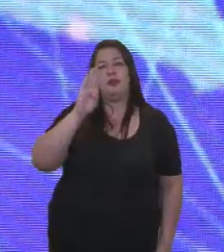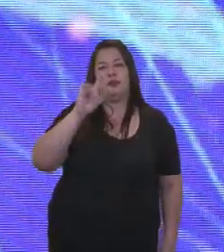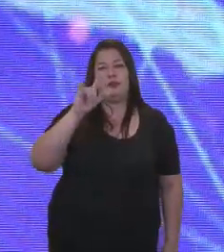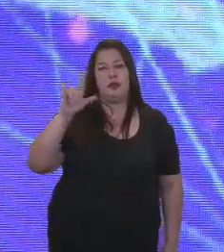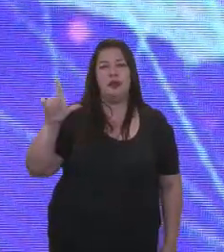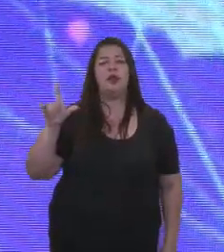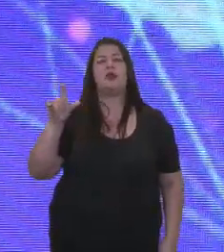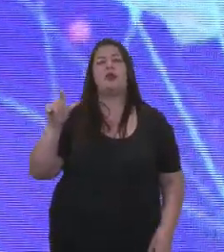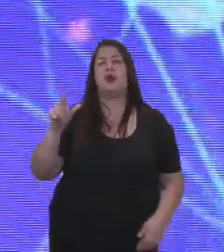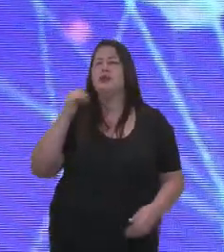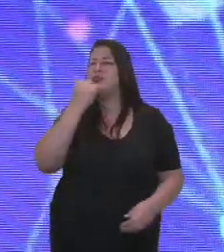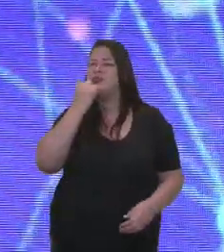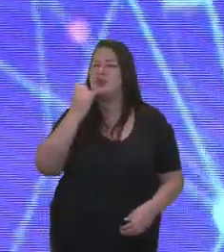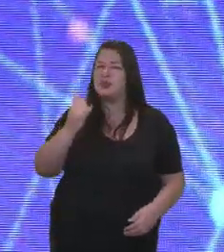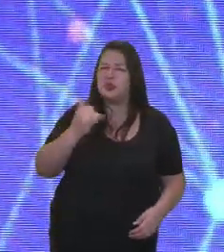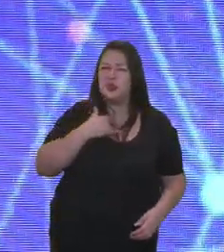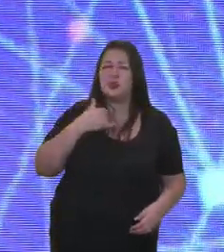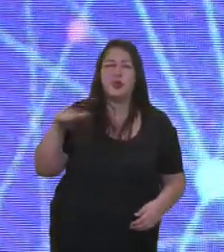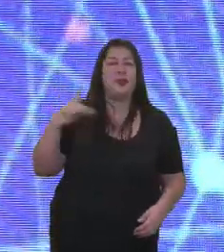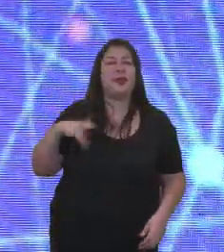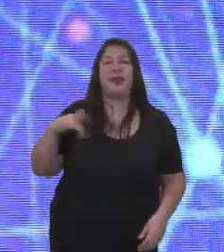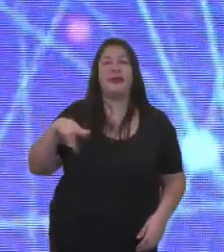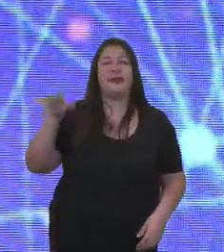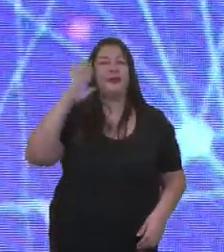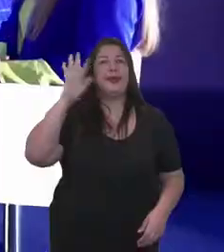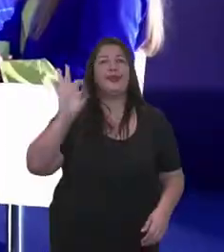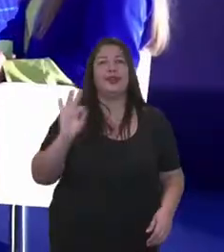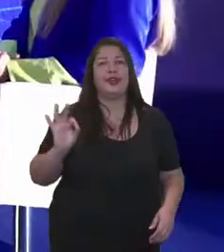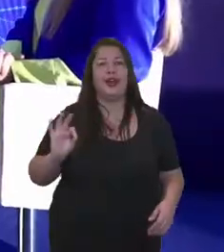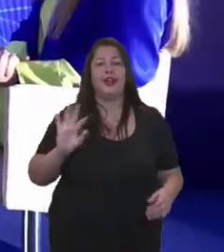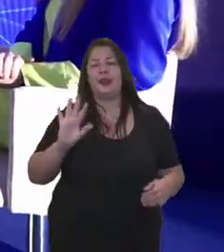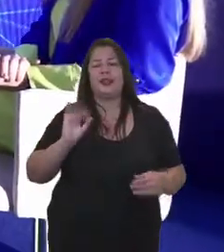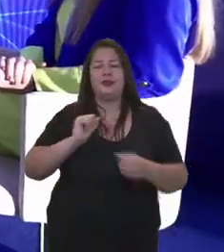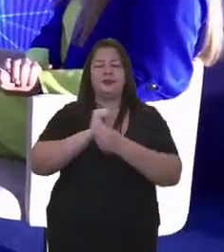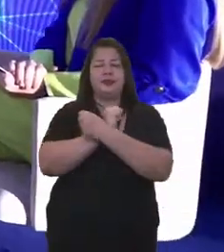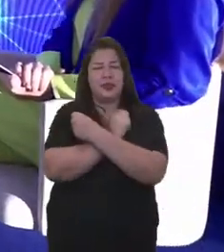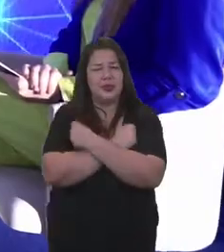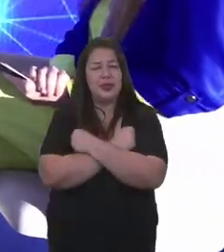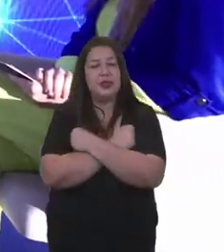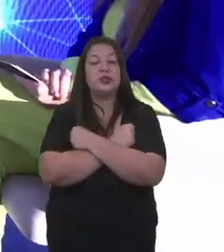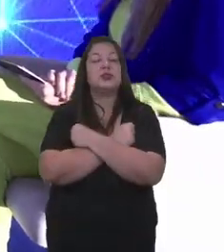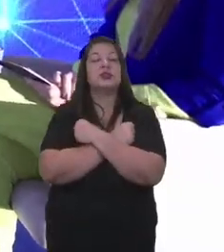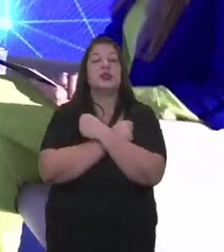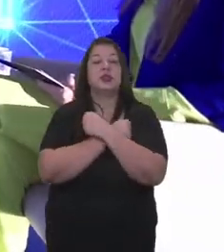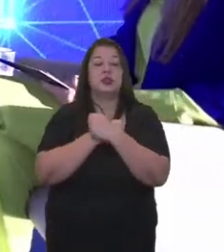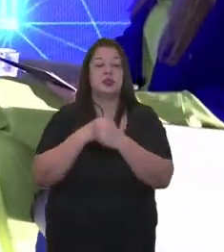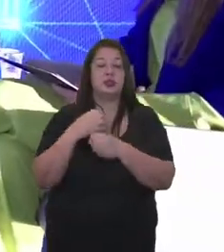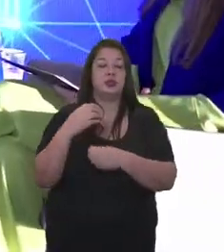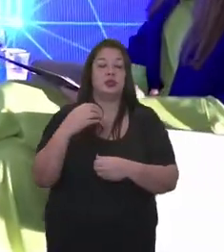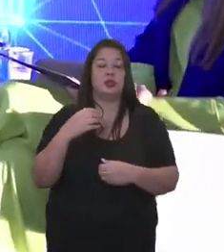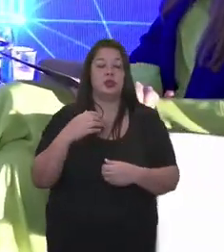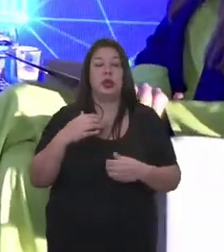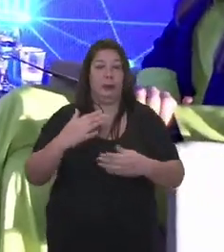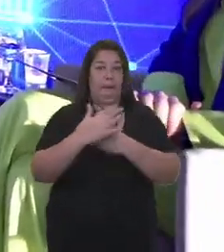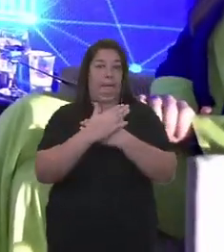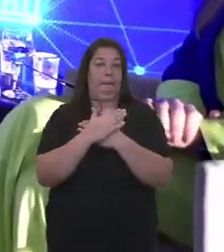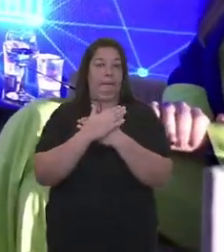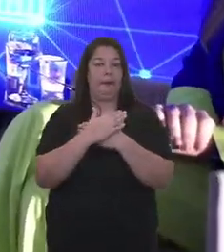meet Bill Gates. He apologized for it. He understood. He hugged me.